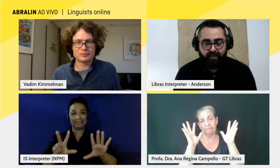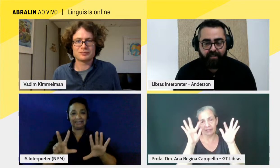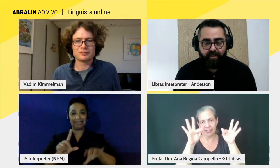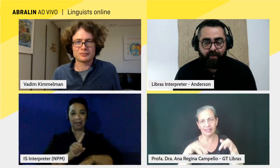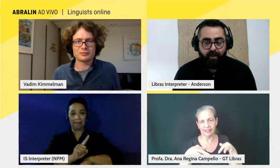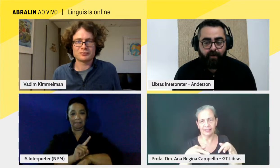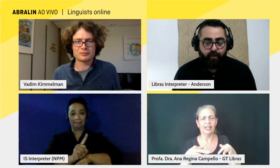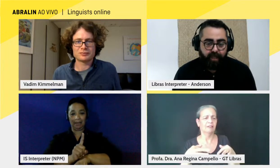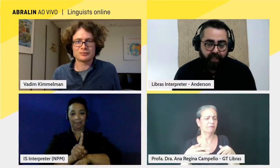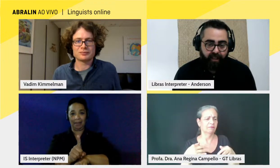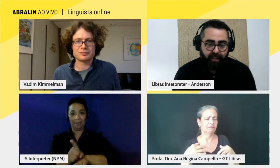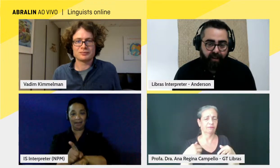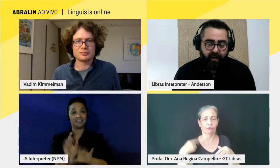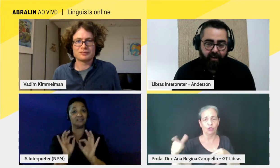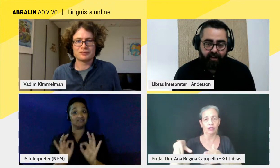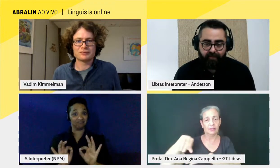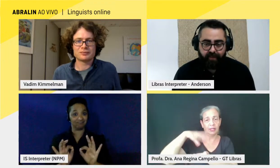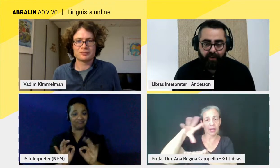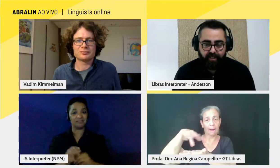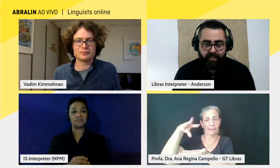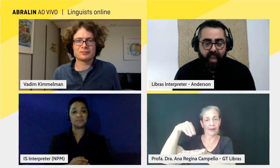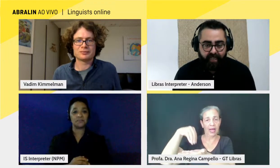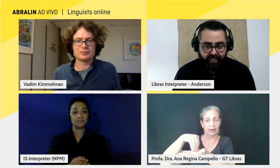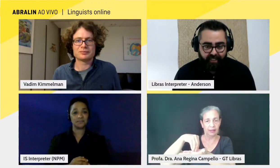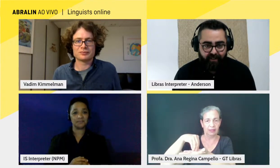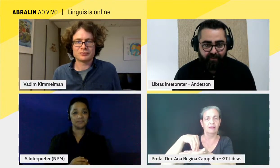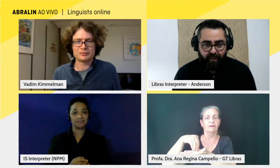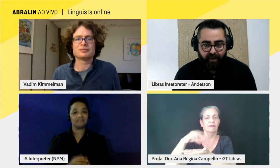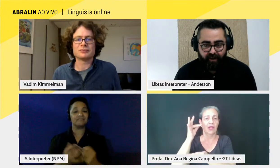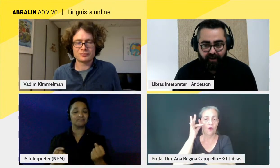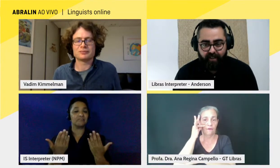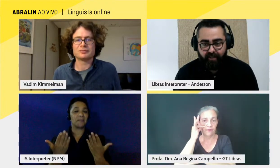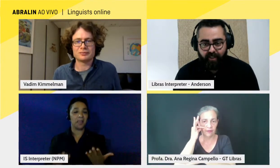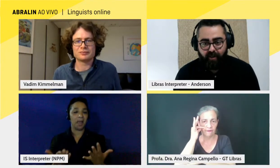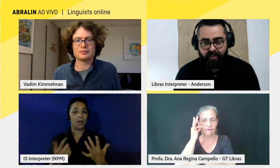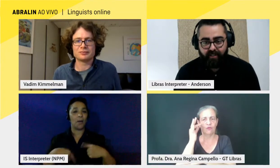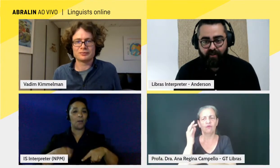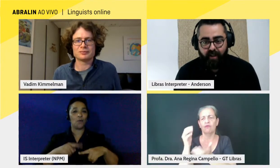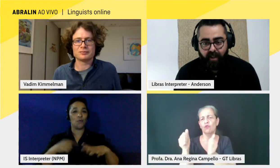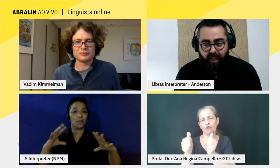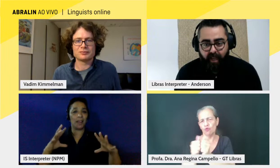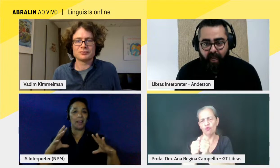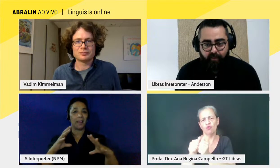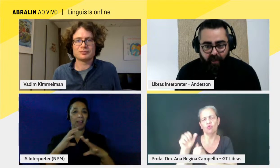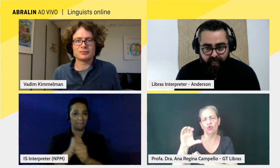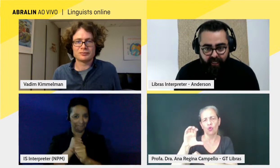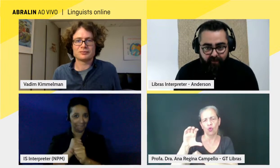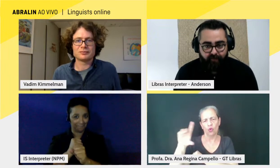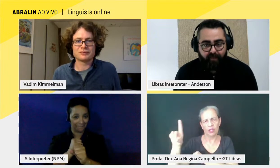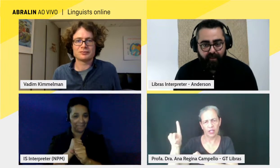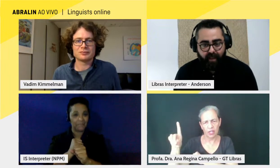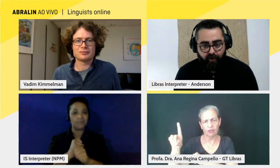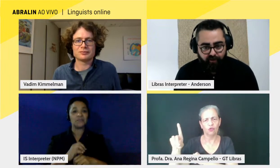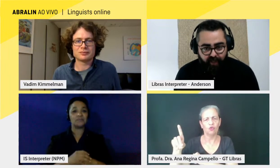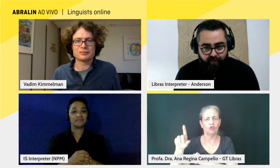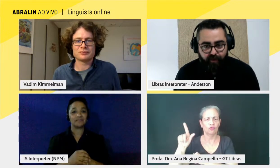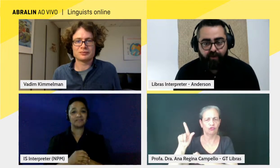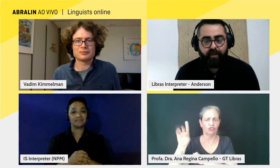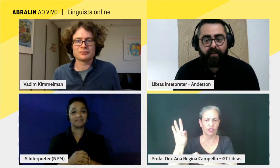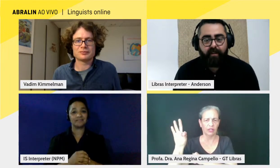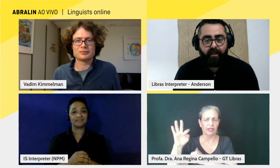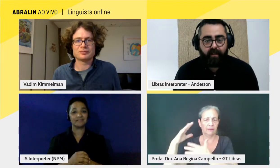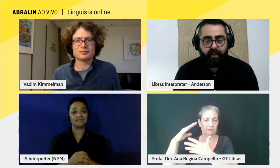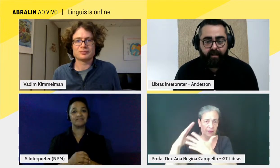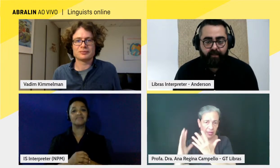of time. So we are going to the end of our talk. So Abralin, ao